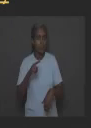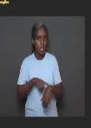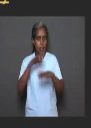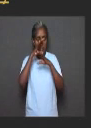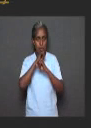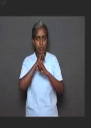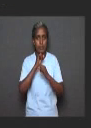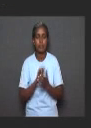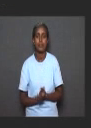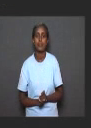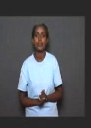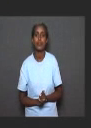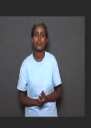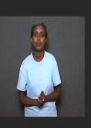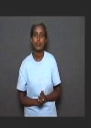Time's up!